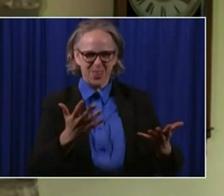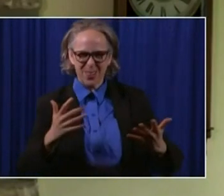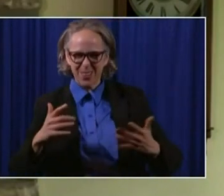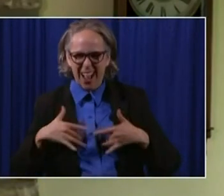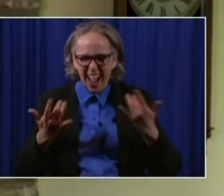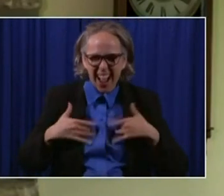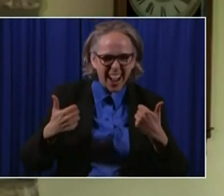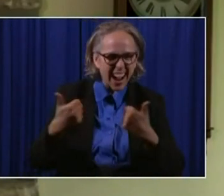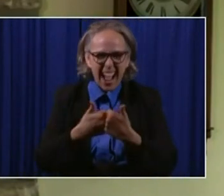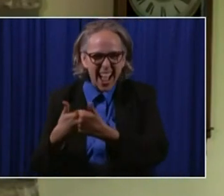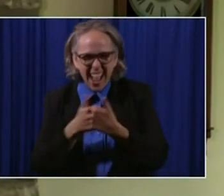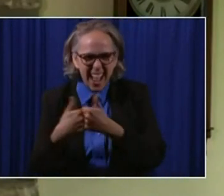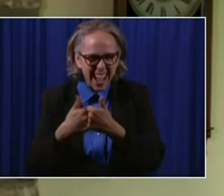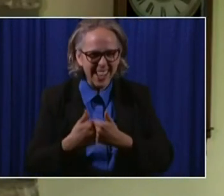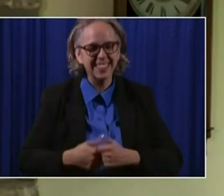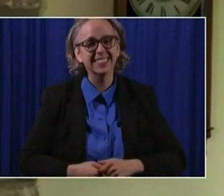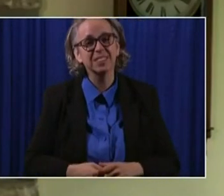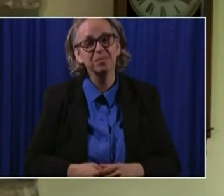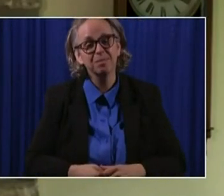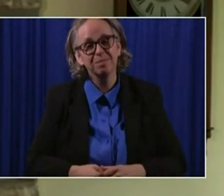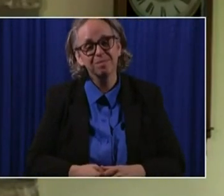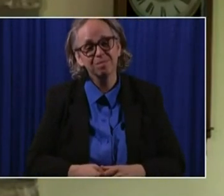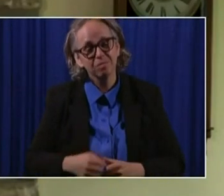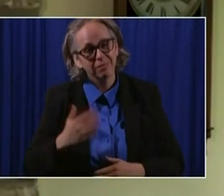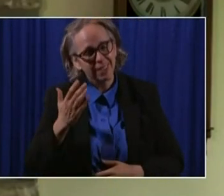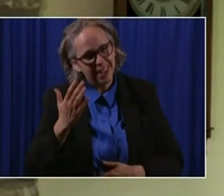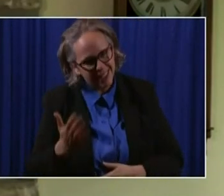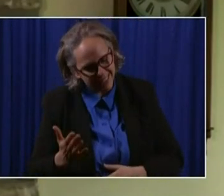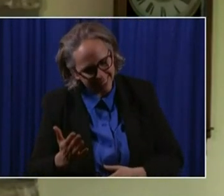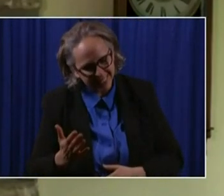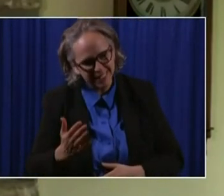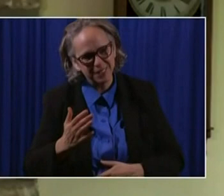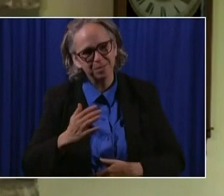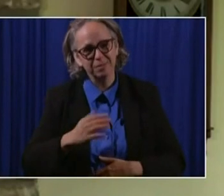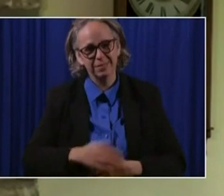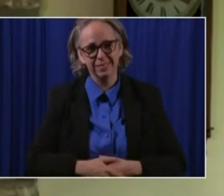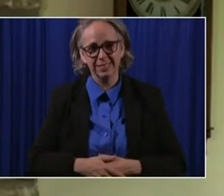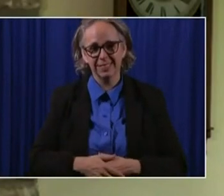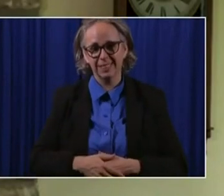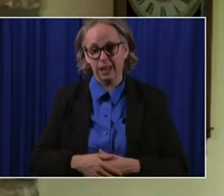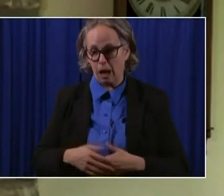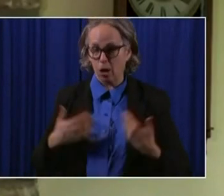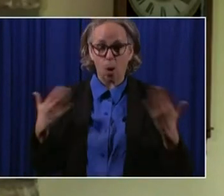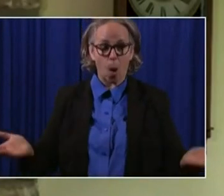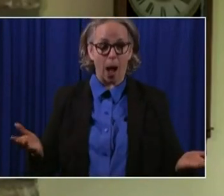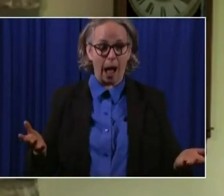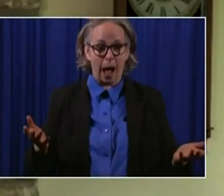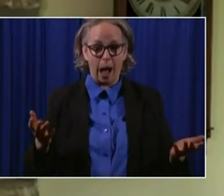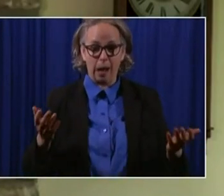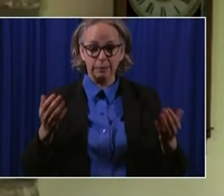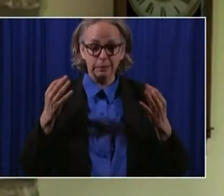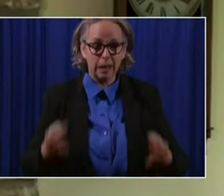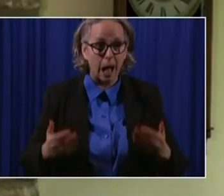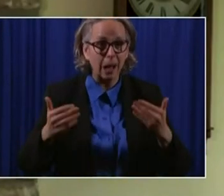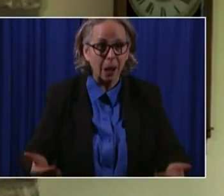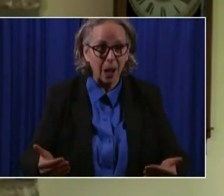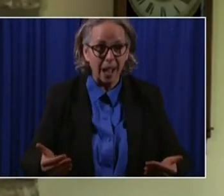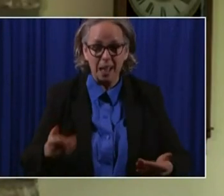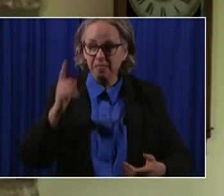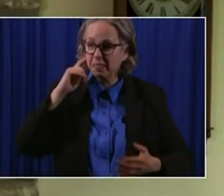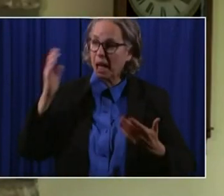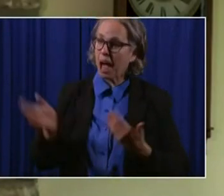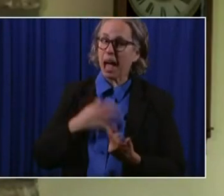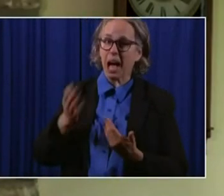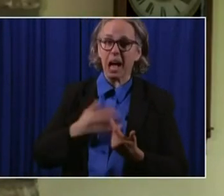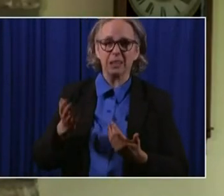Any decision about playing sports or not playing sports simply cannot be made in a vacuum. That young